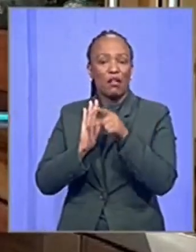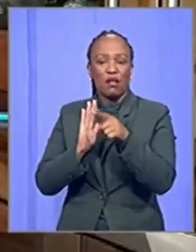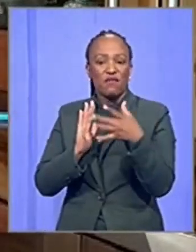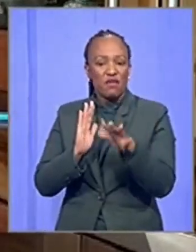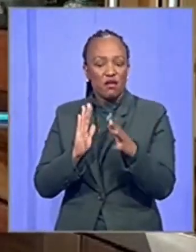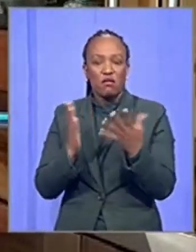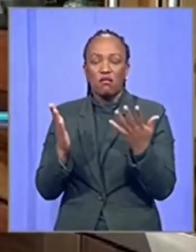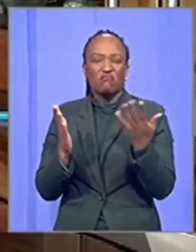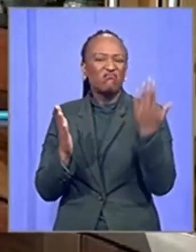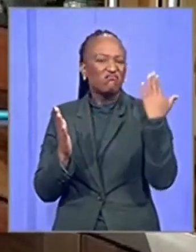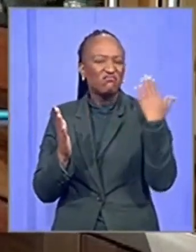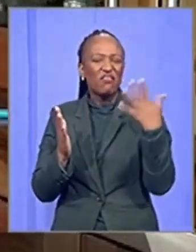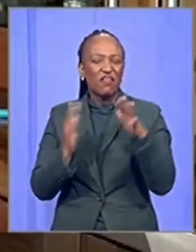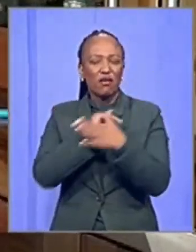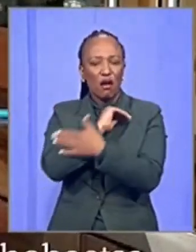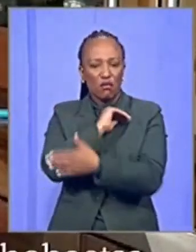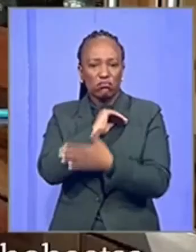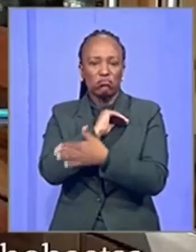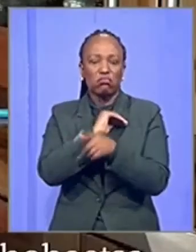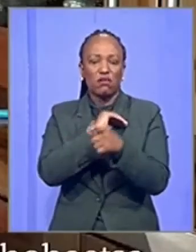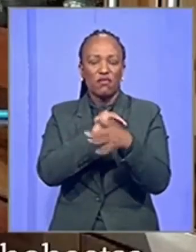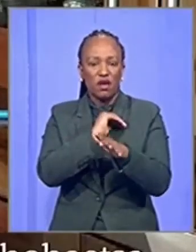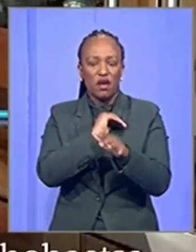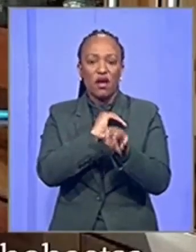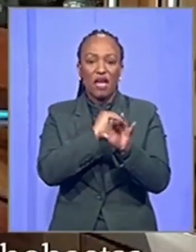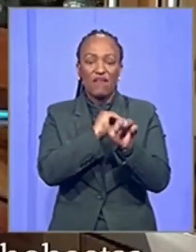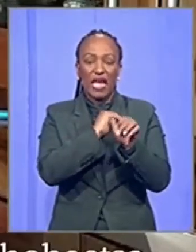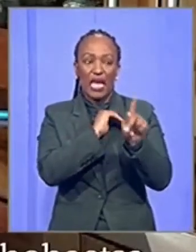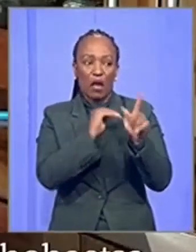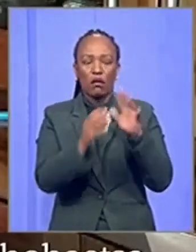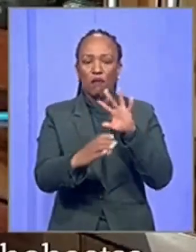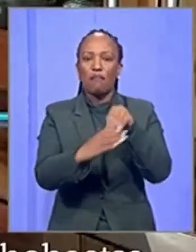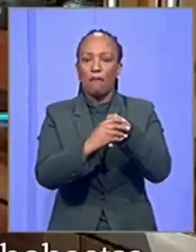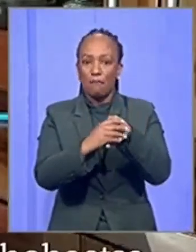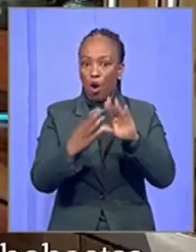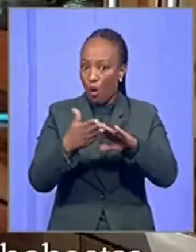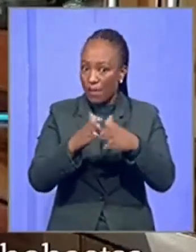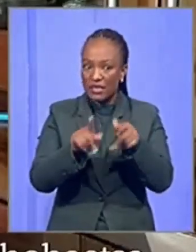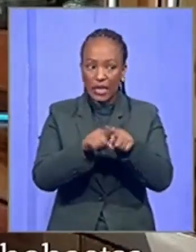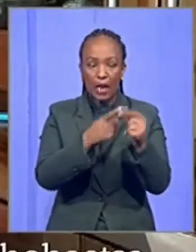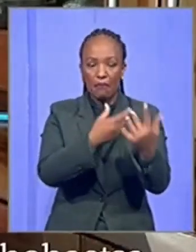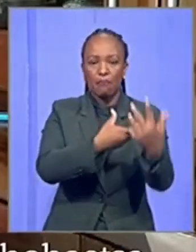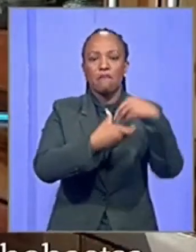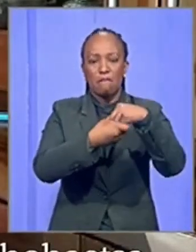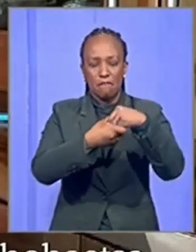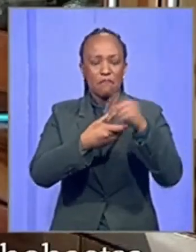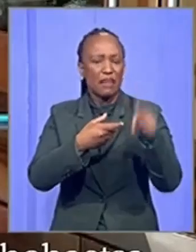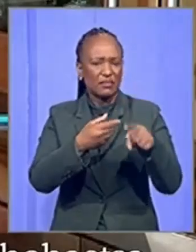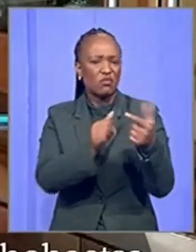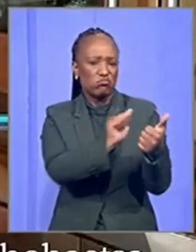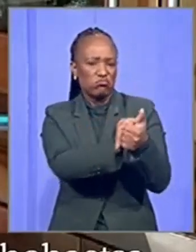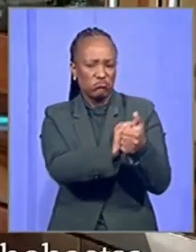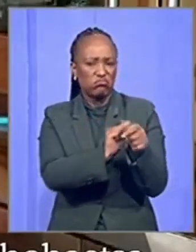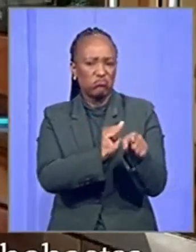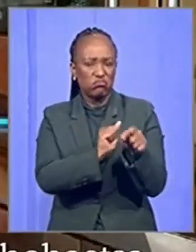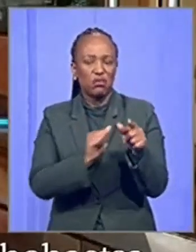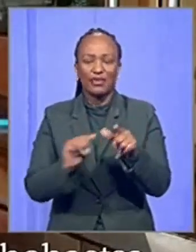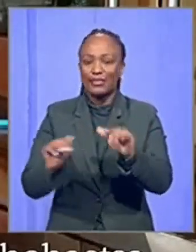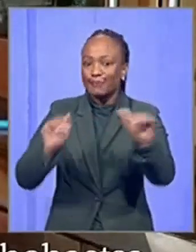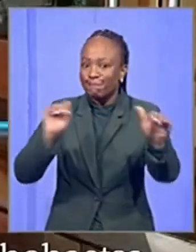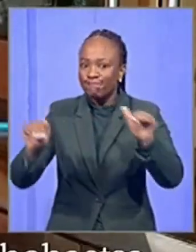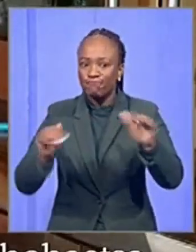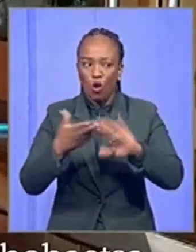vandalism of heritage in our country, and this is where the FAK has to come in, and that's where communities have to come in, and that's why we are now calling on